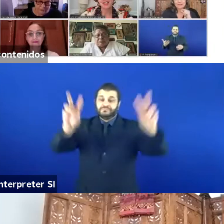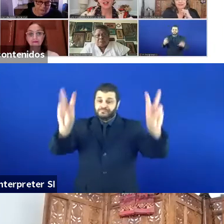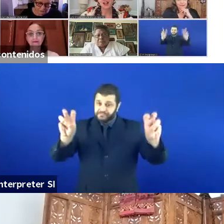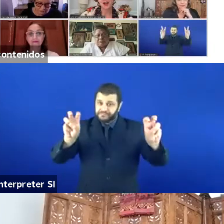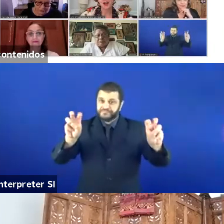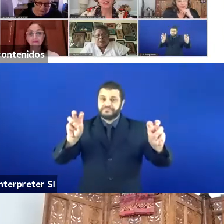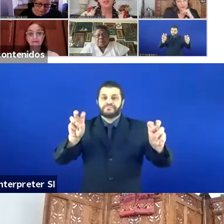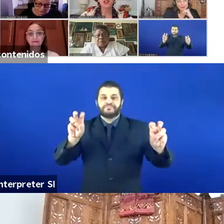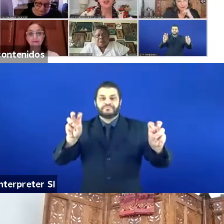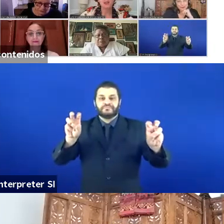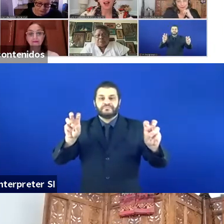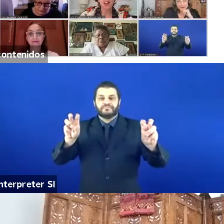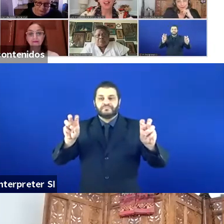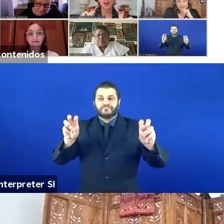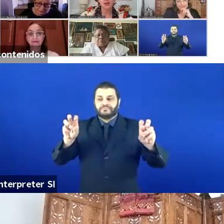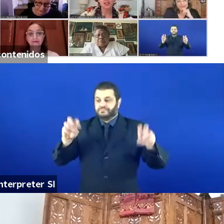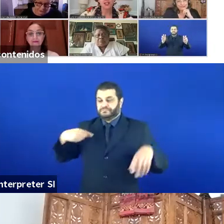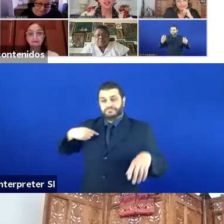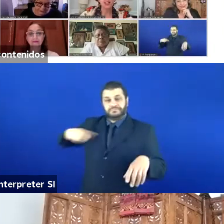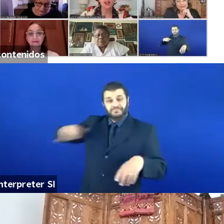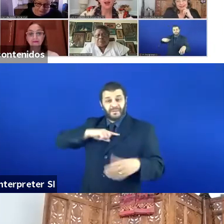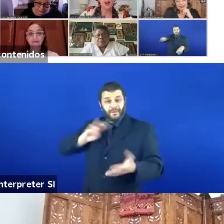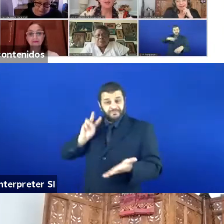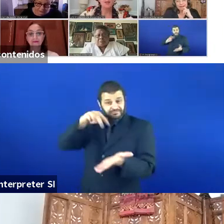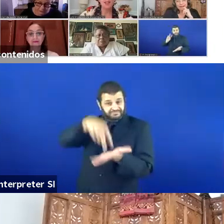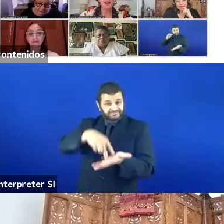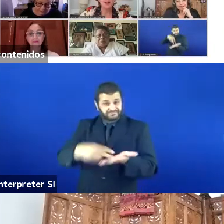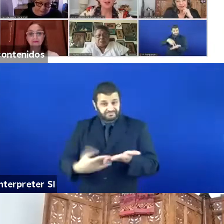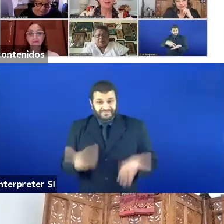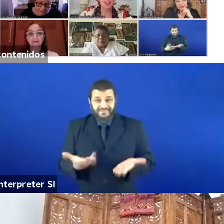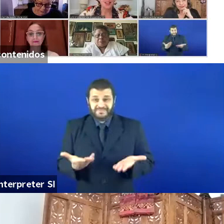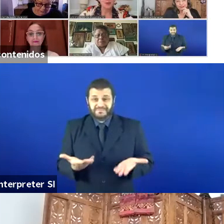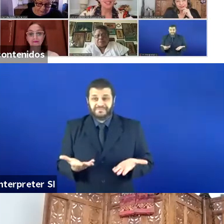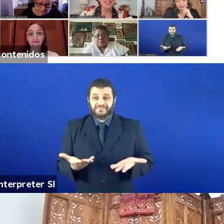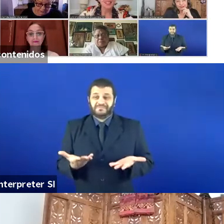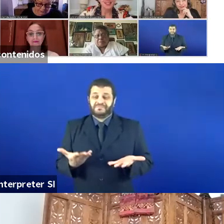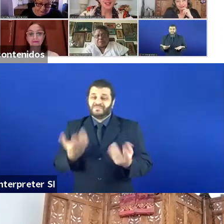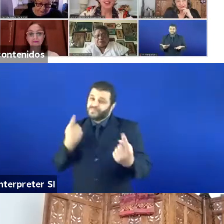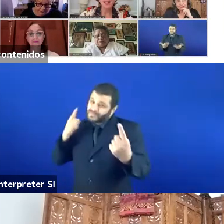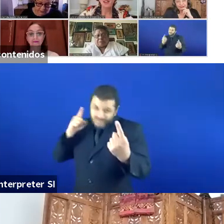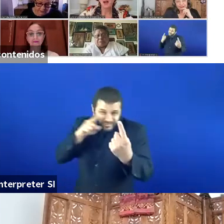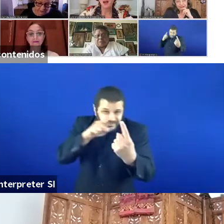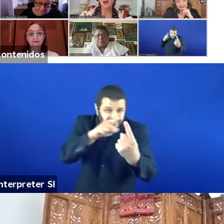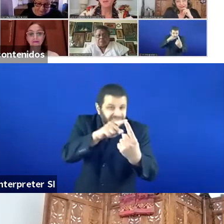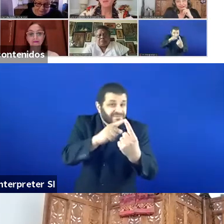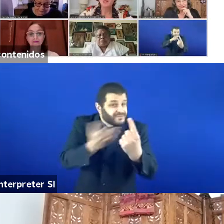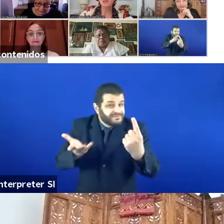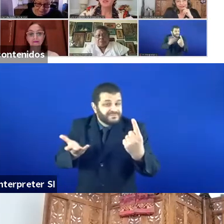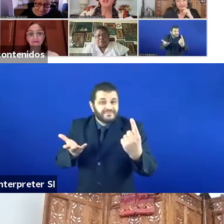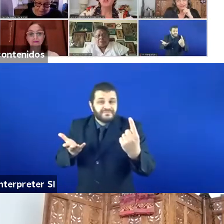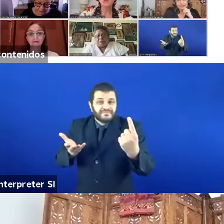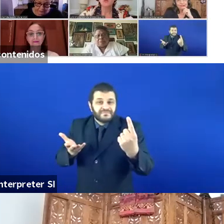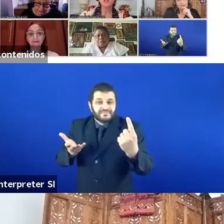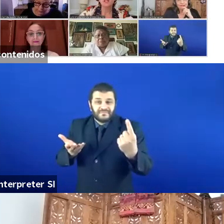year, derailed by COVID, now marking the 26th year,